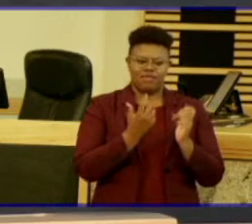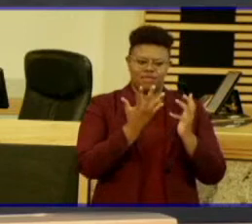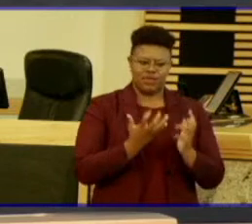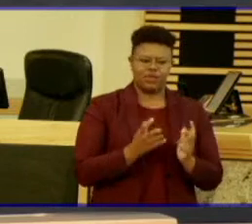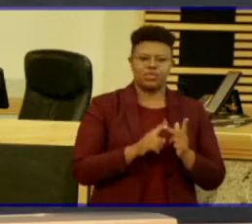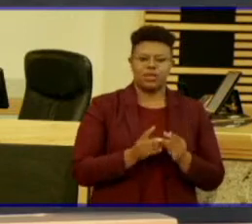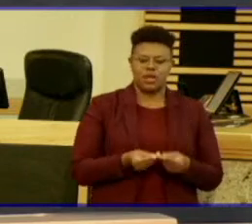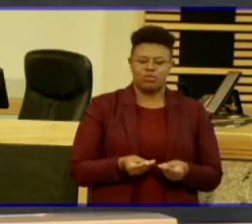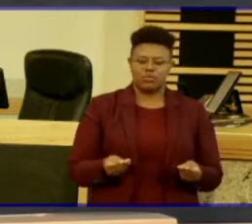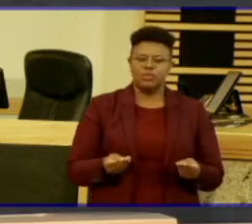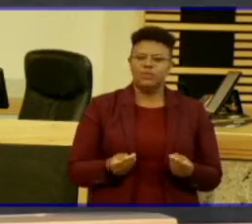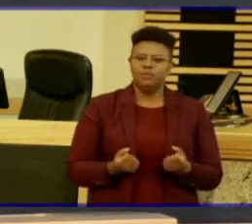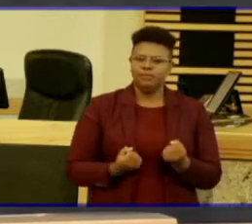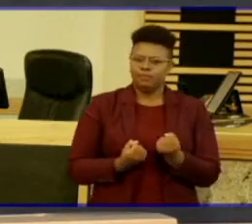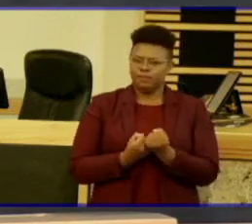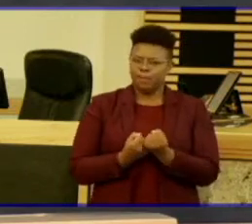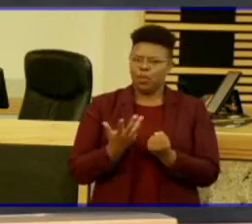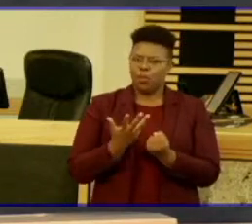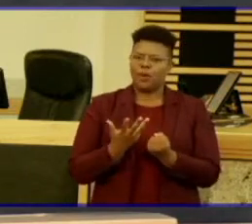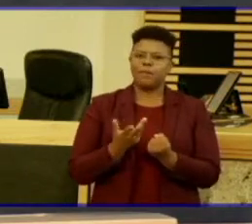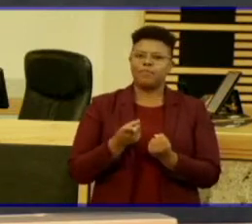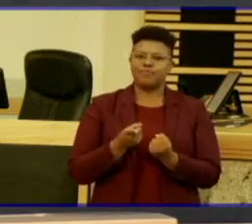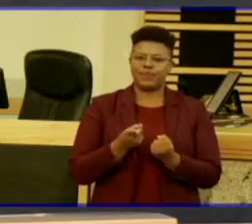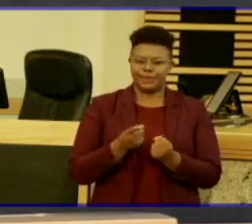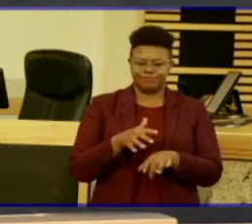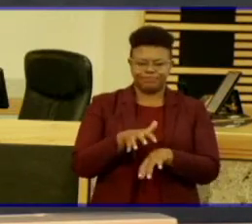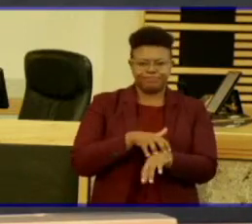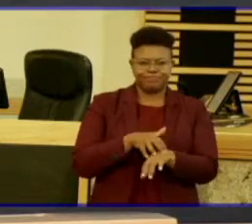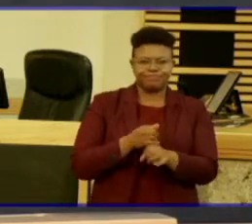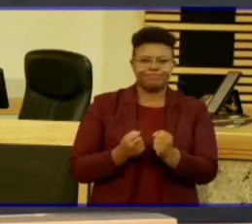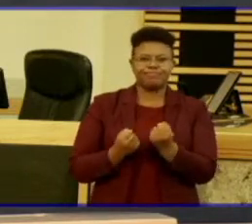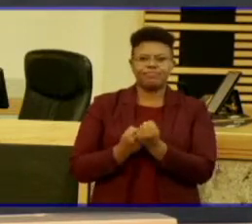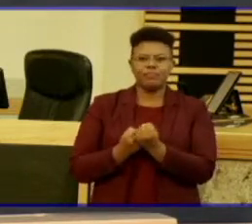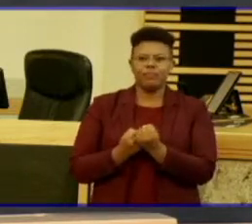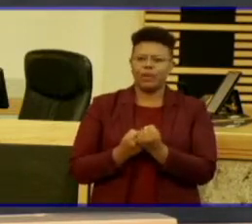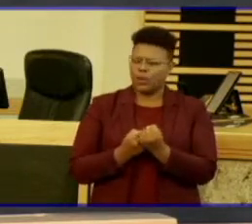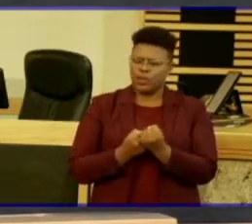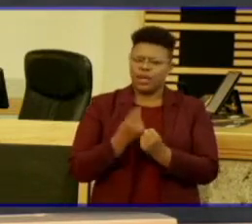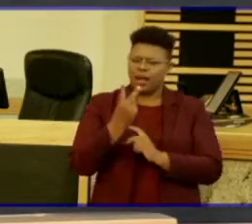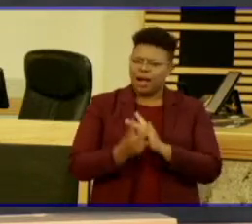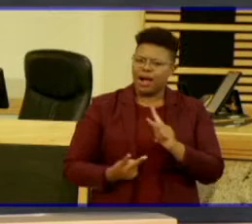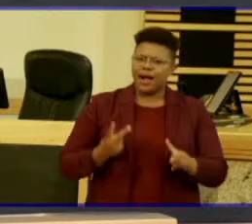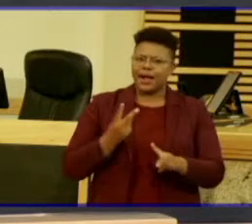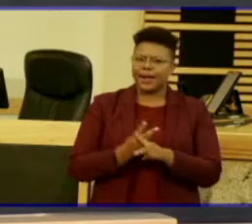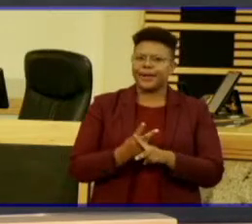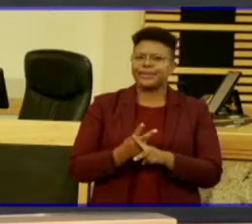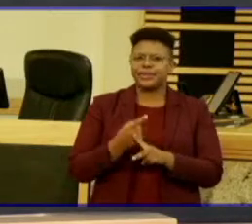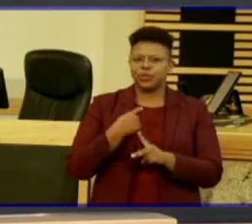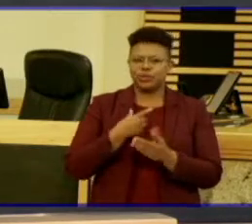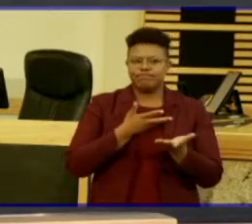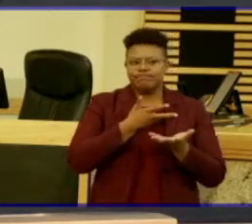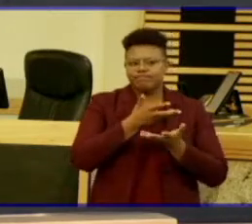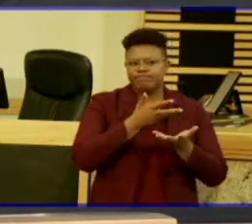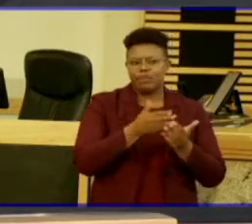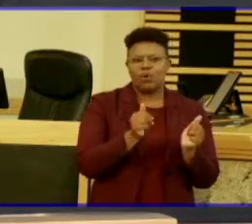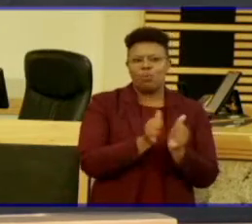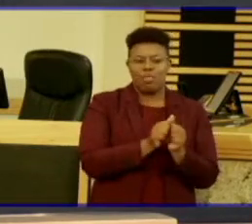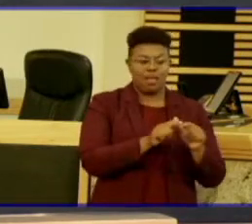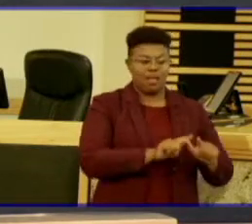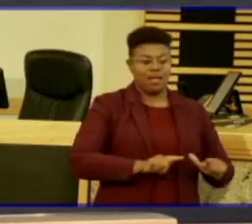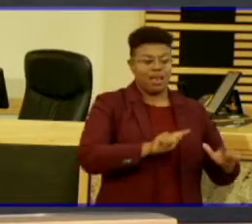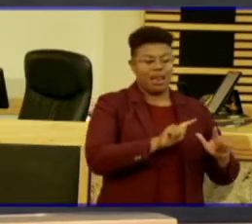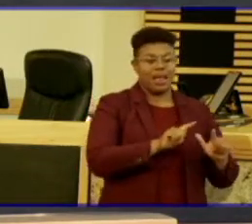resources towards agricultural support in the province, we have renewed our close relationship with the land bank. Our specific